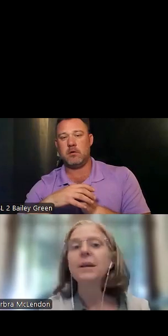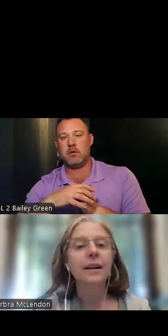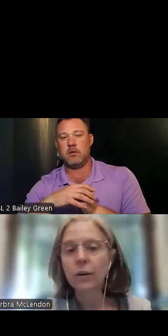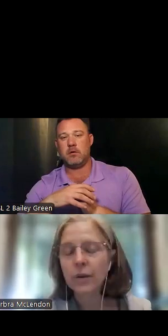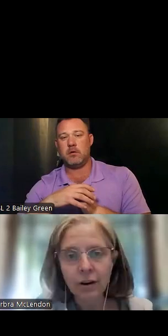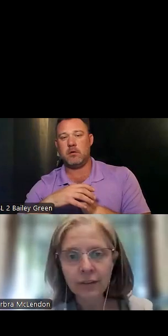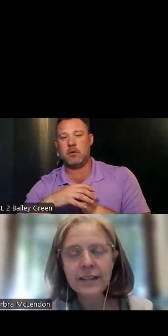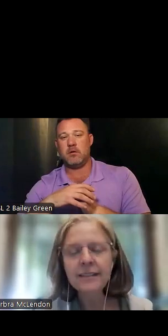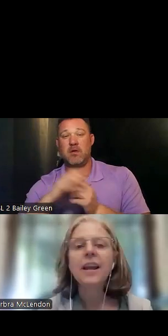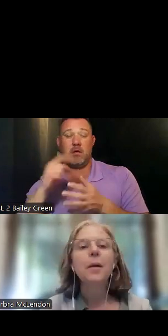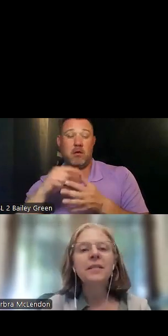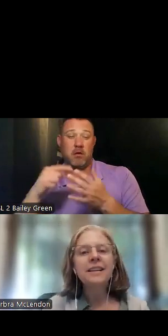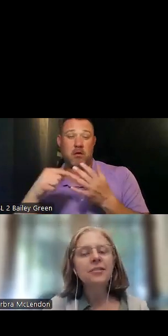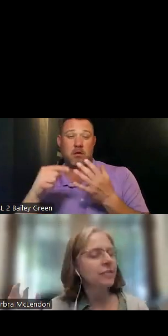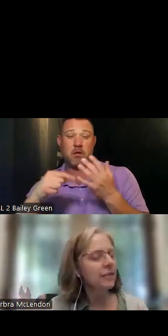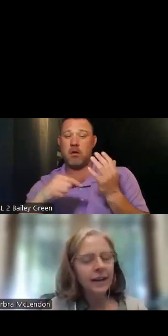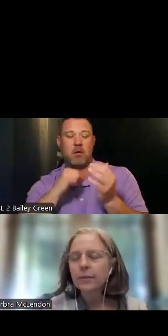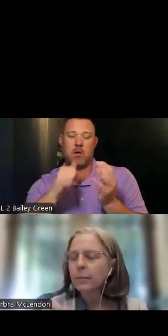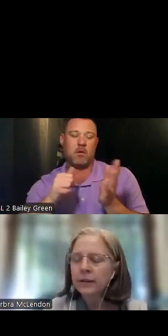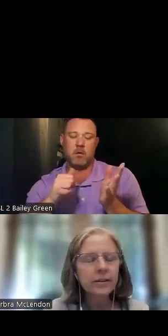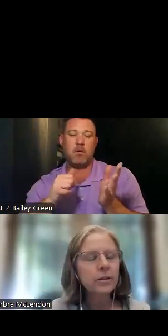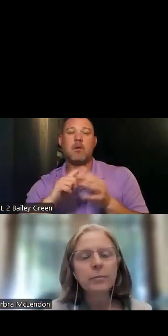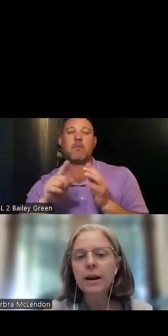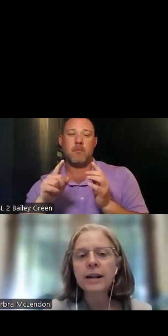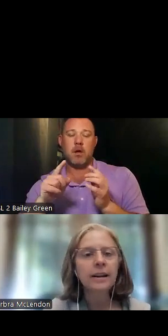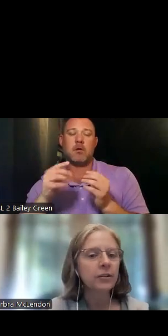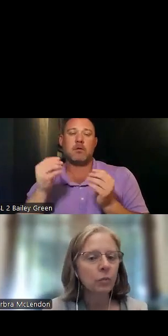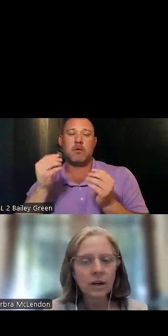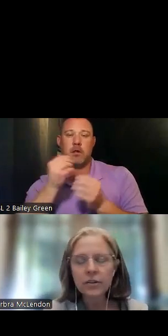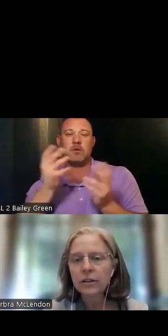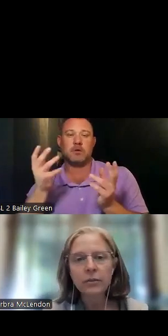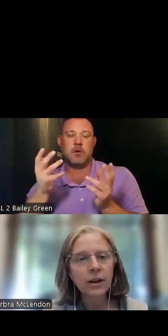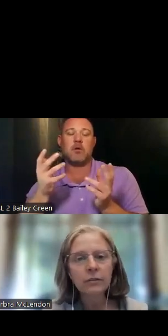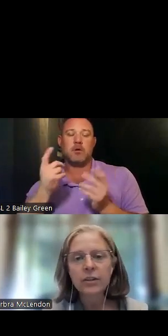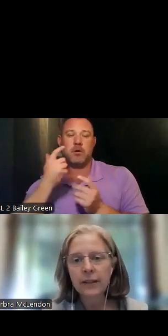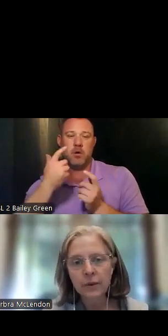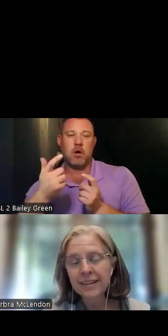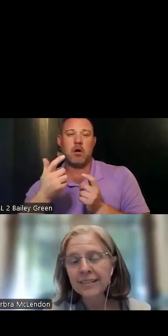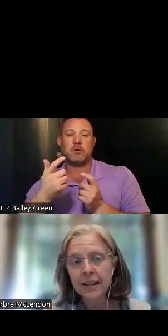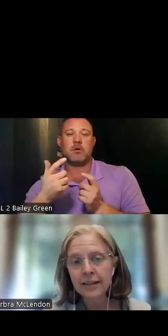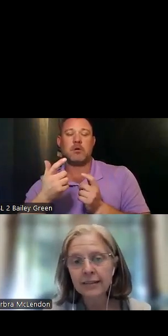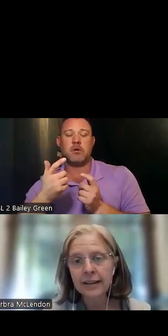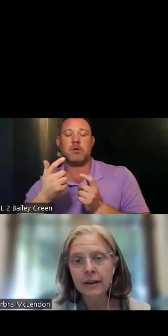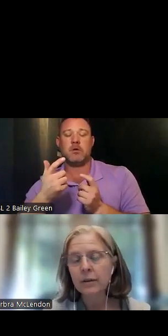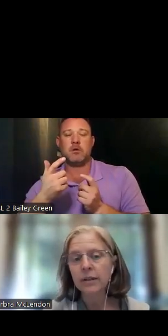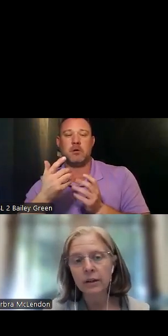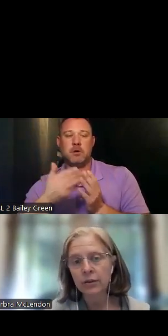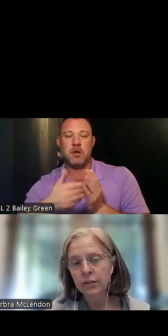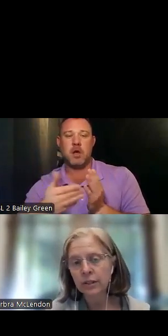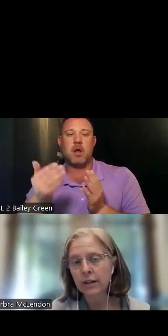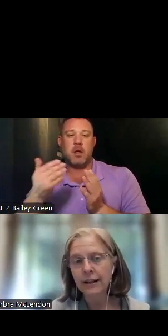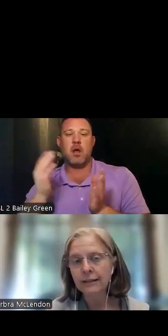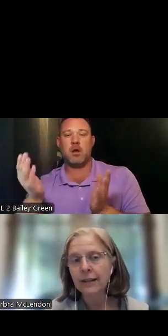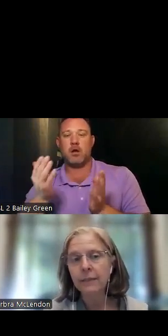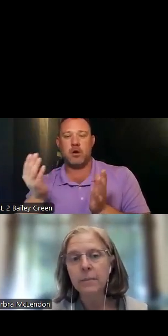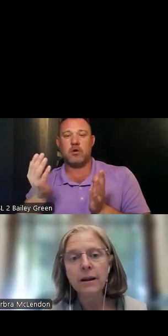I am not going to go into all of these, but these just again to put into your mind as you're watching news coverage, and then when these slides get sent out, I really encourage you to